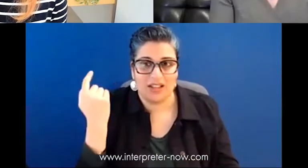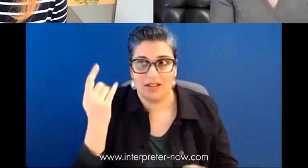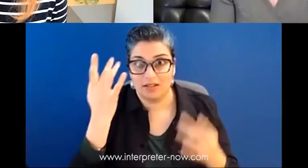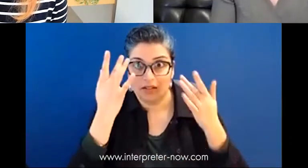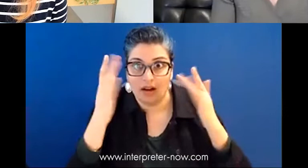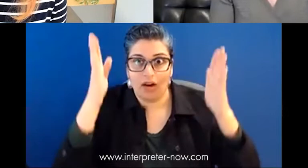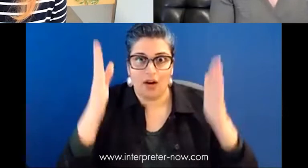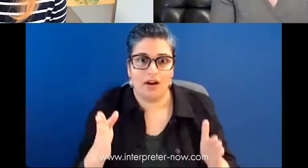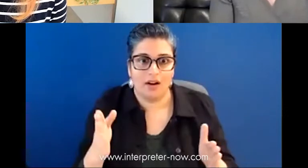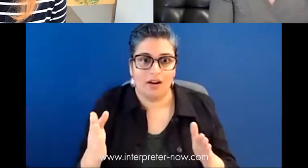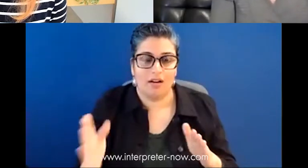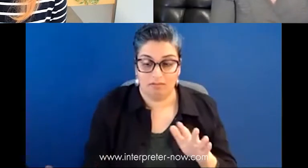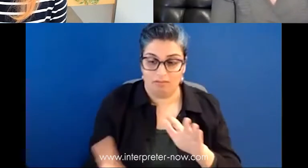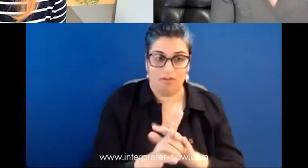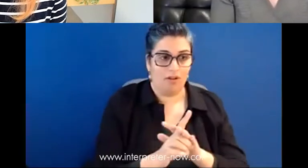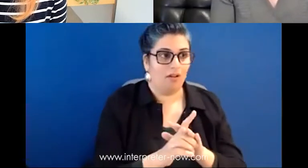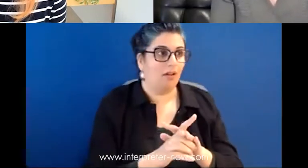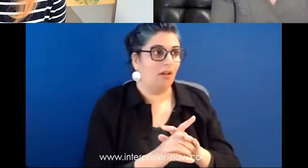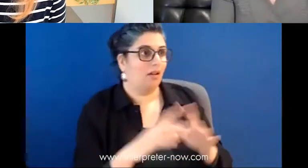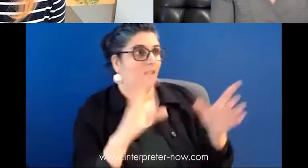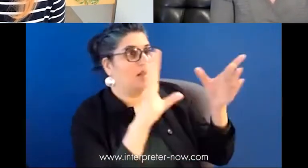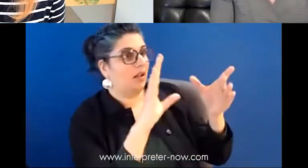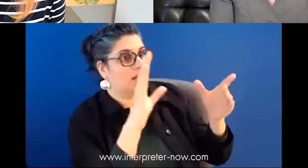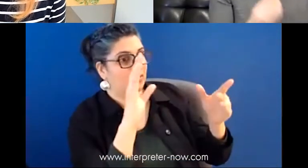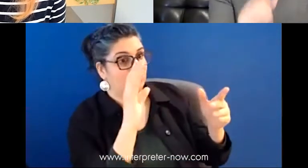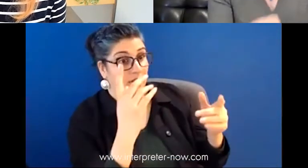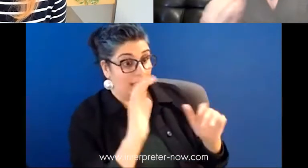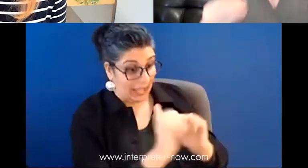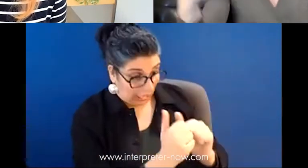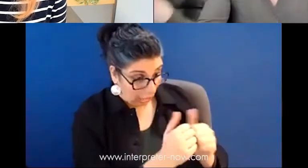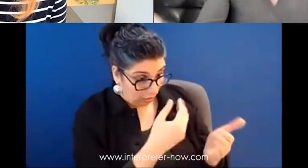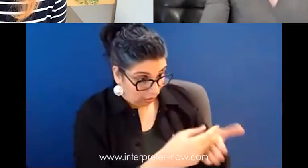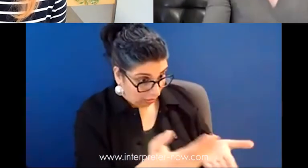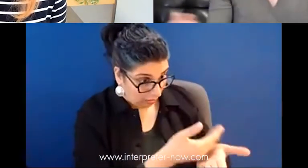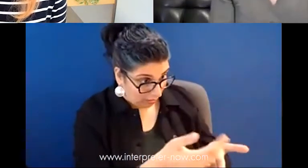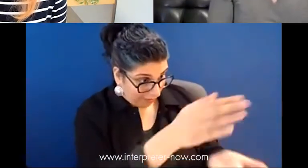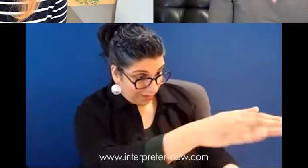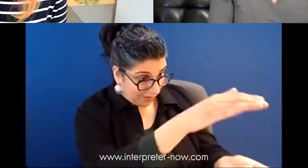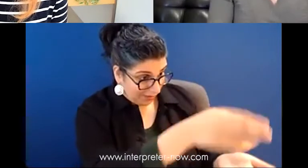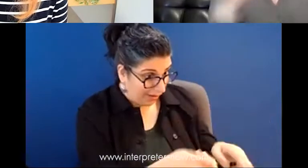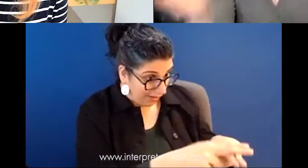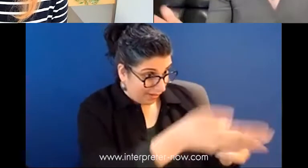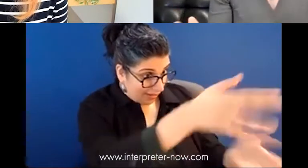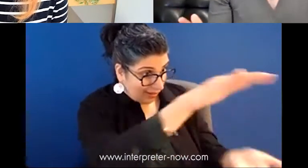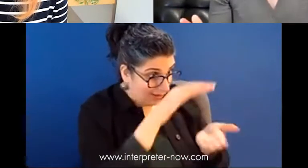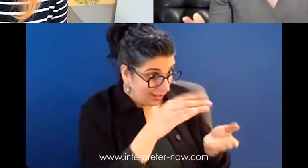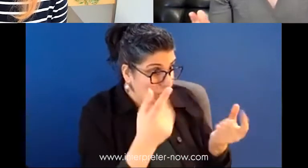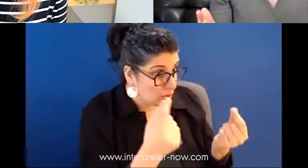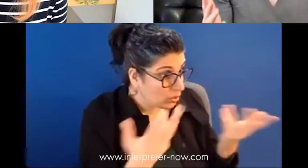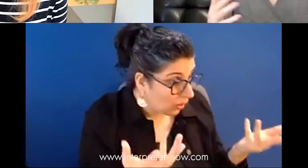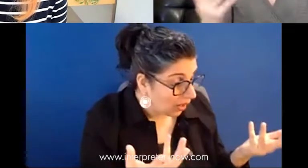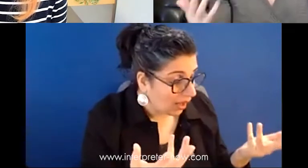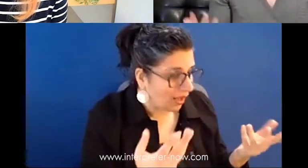come along and tell executives that they'd make more money if they would just do X, it would solve all the